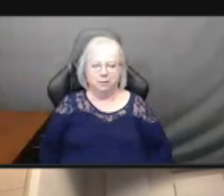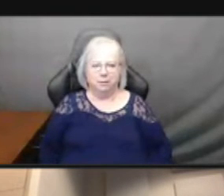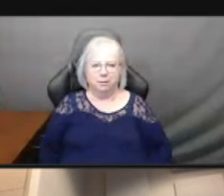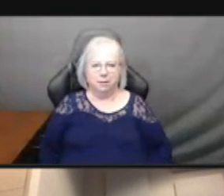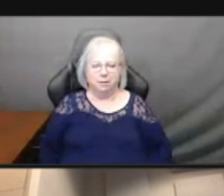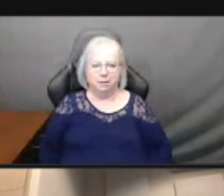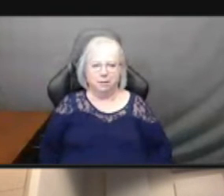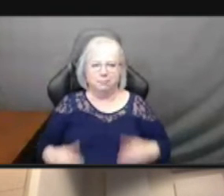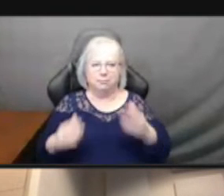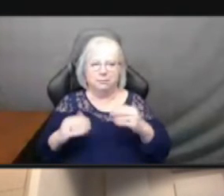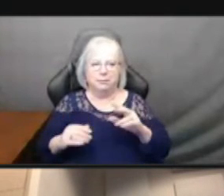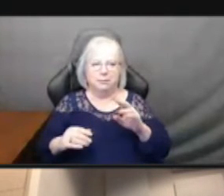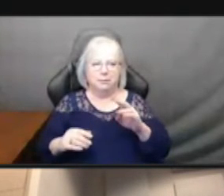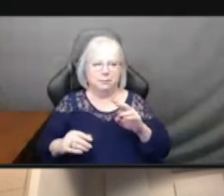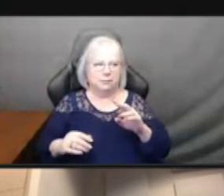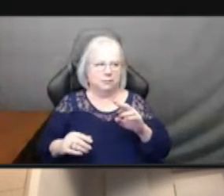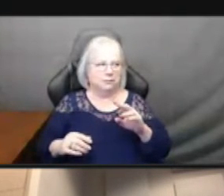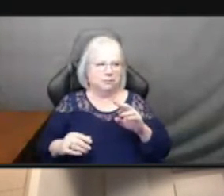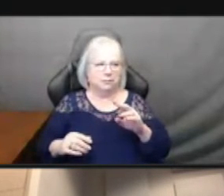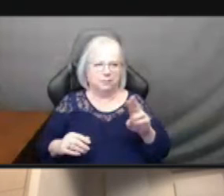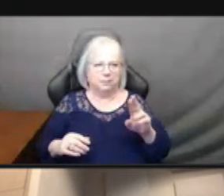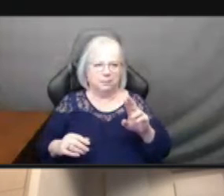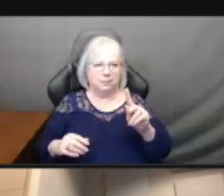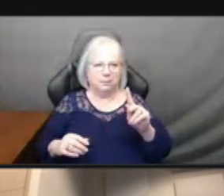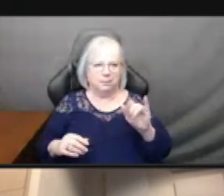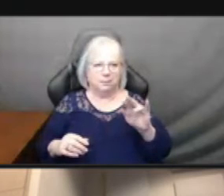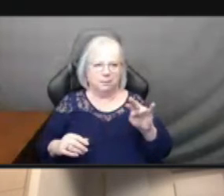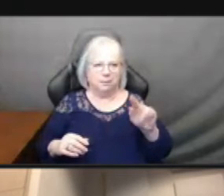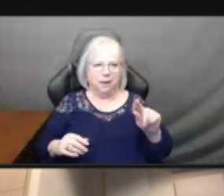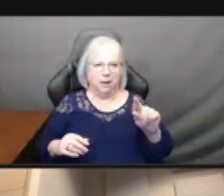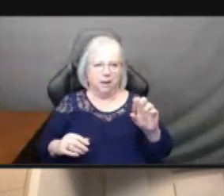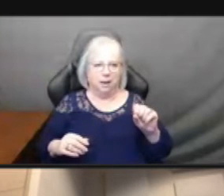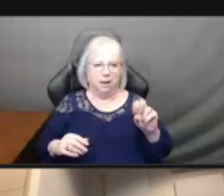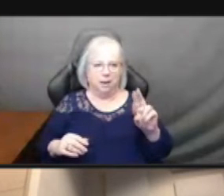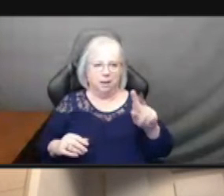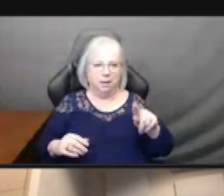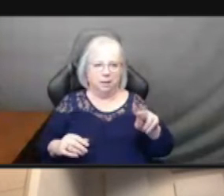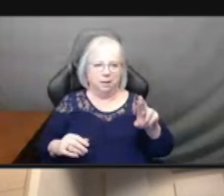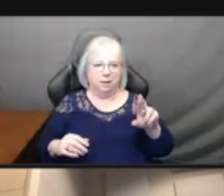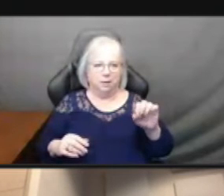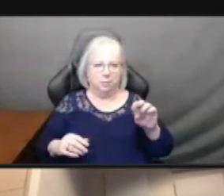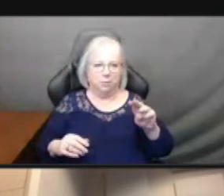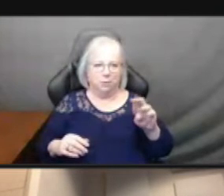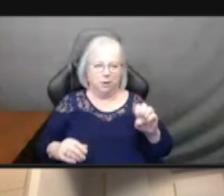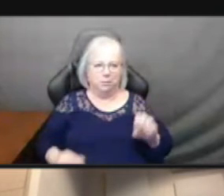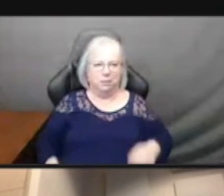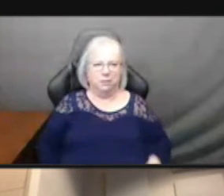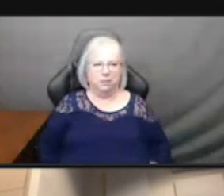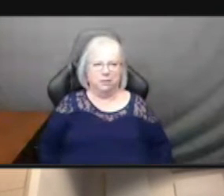Mr. King Supreme.